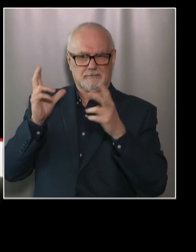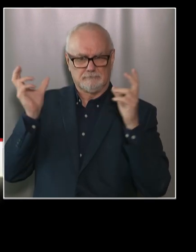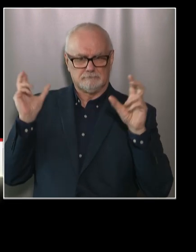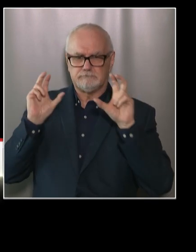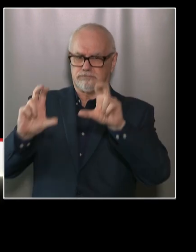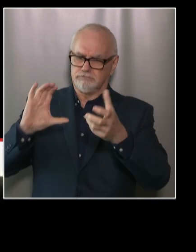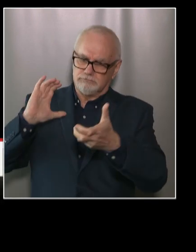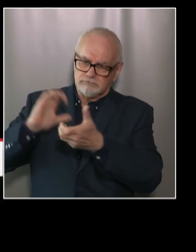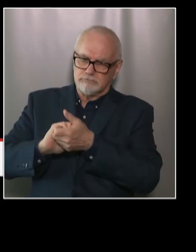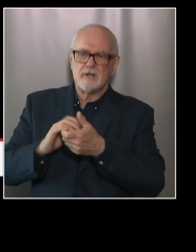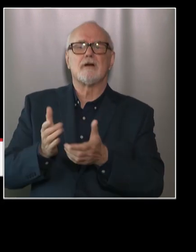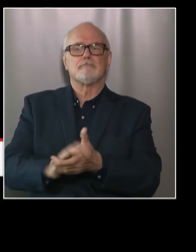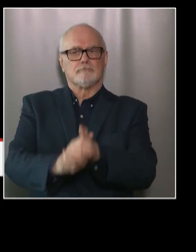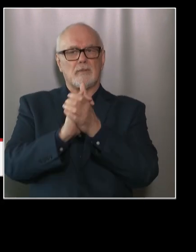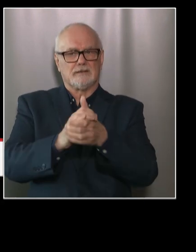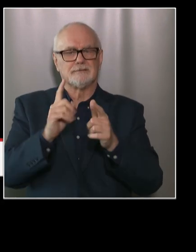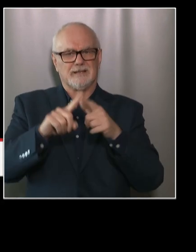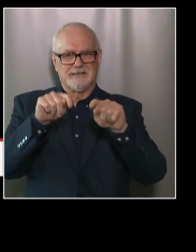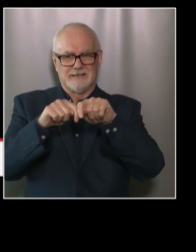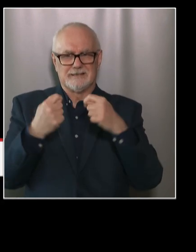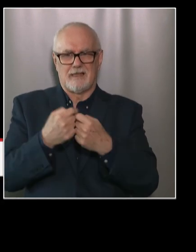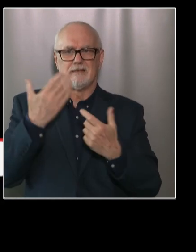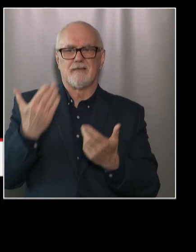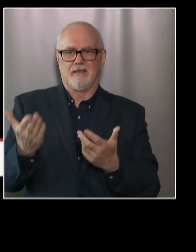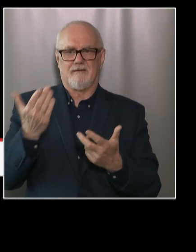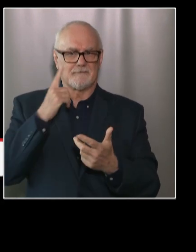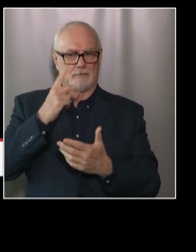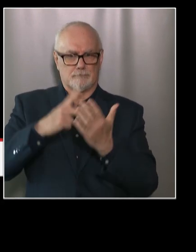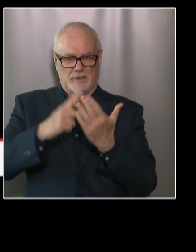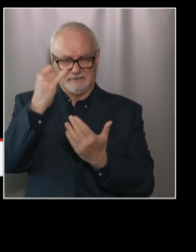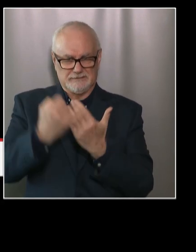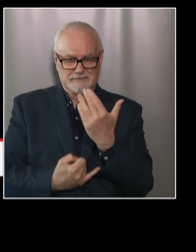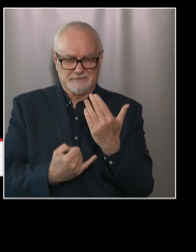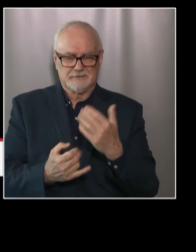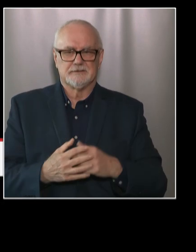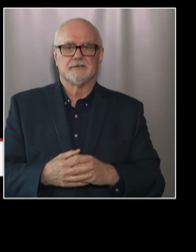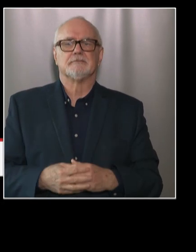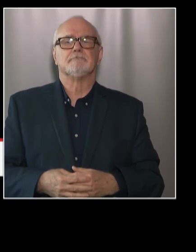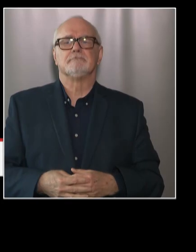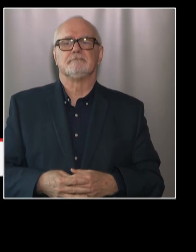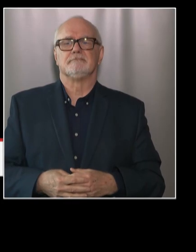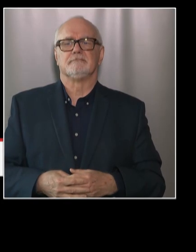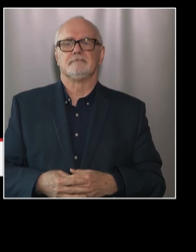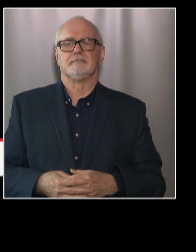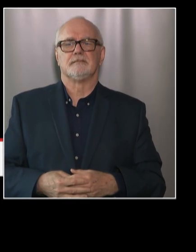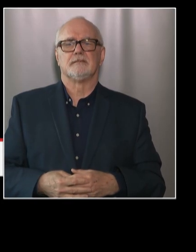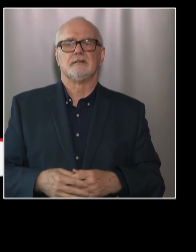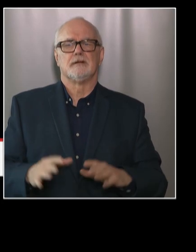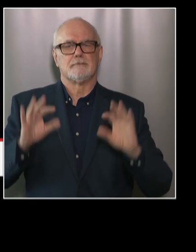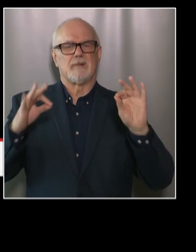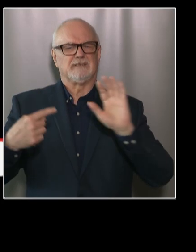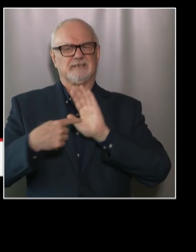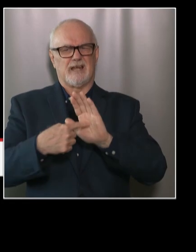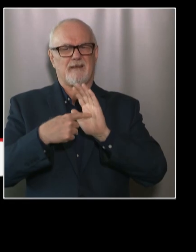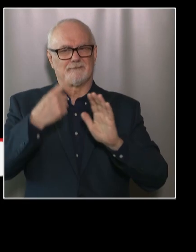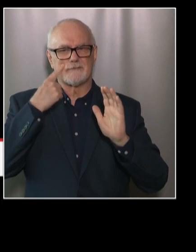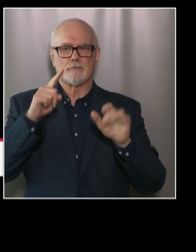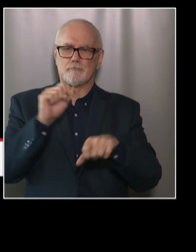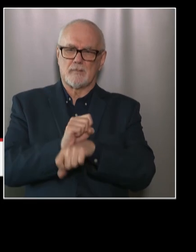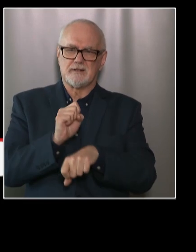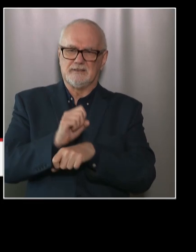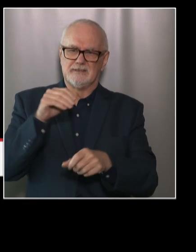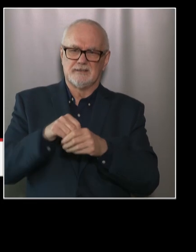me in congratulating the team at Reservoir Park for being the district's Elite 8 project for Ward 5.